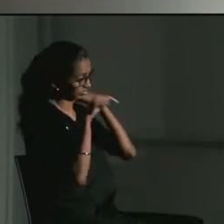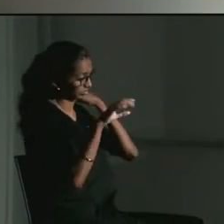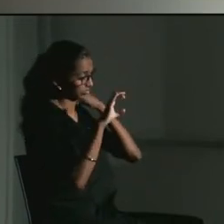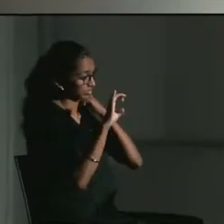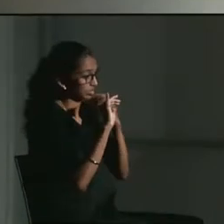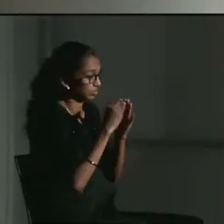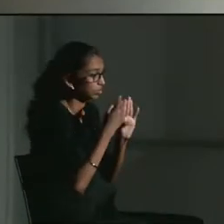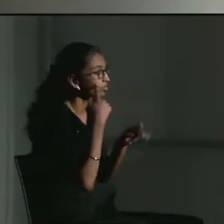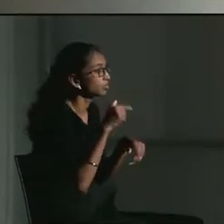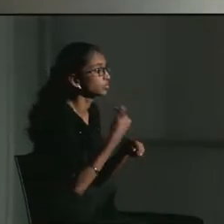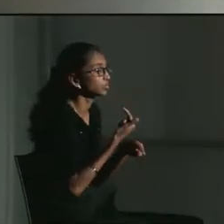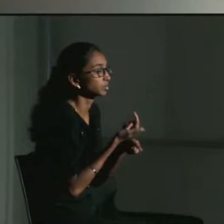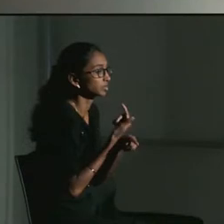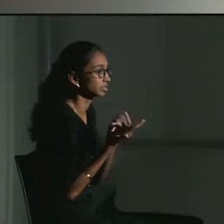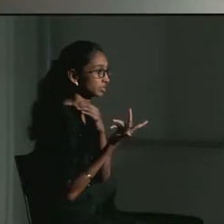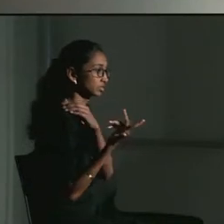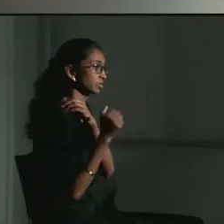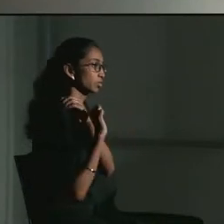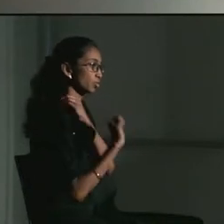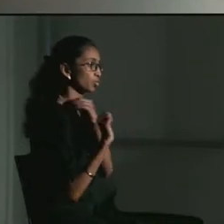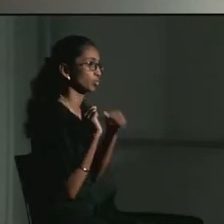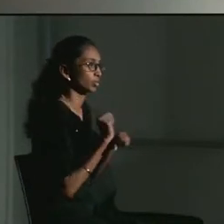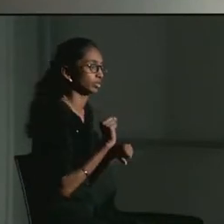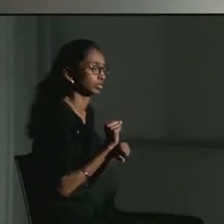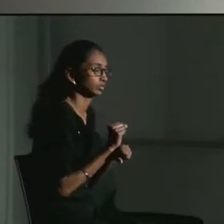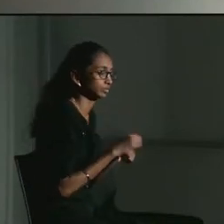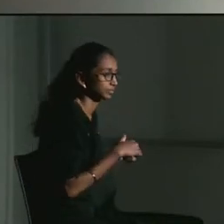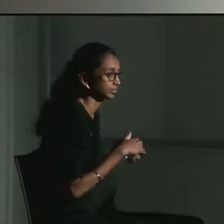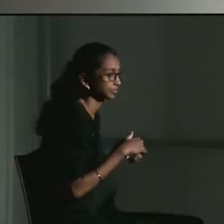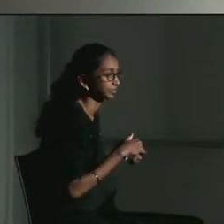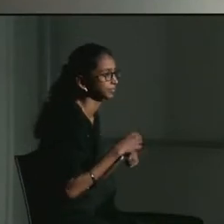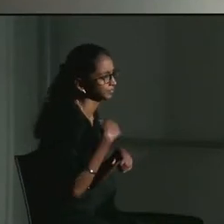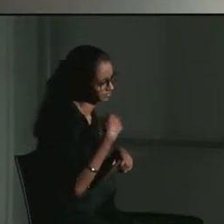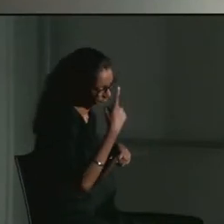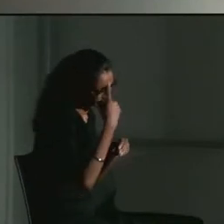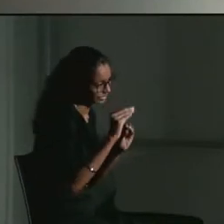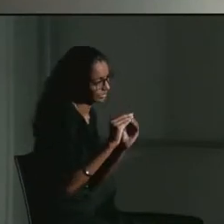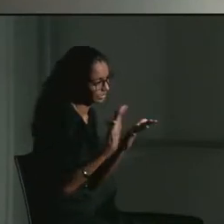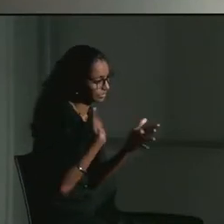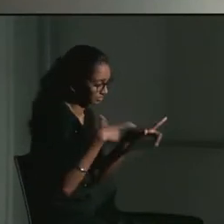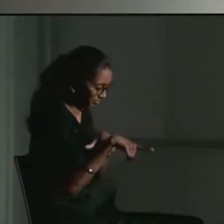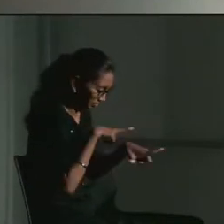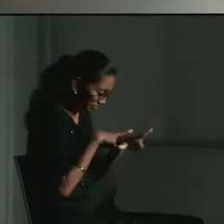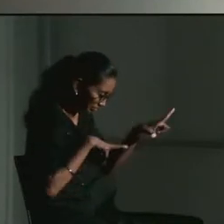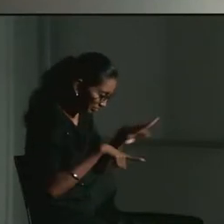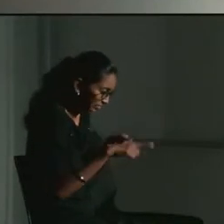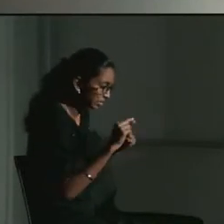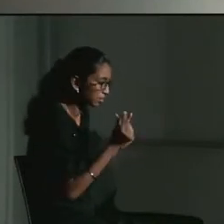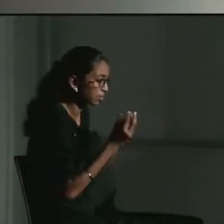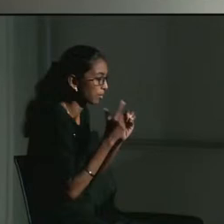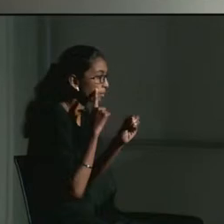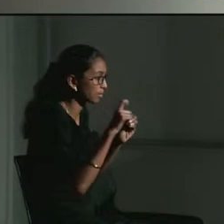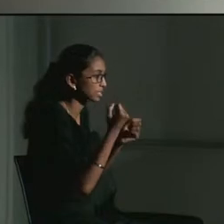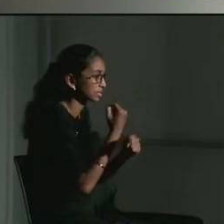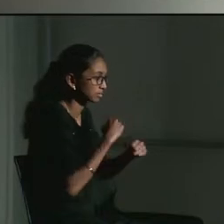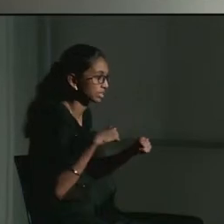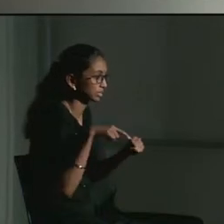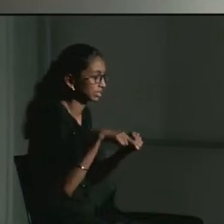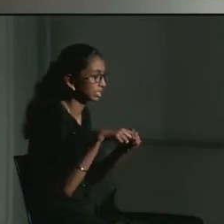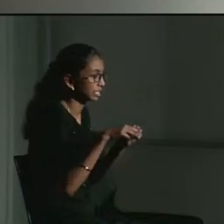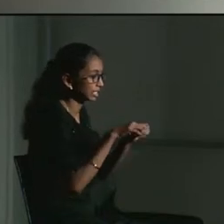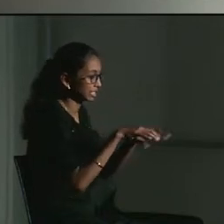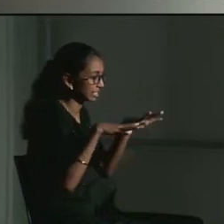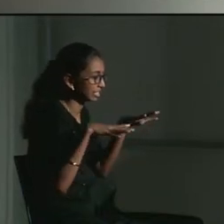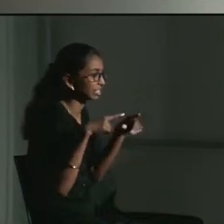to use it for work. So we started structuring our work in public space in collaboration with the diverse public